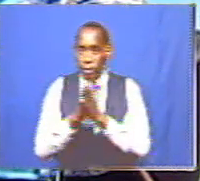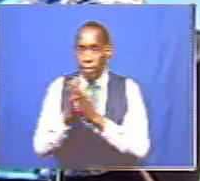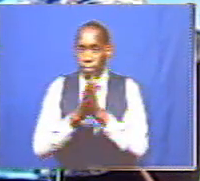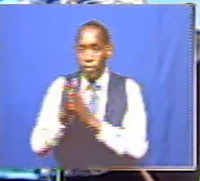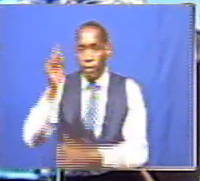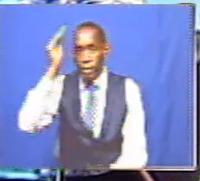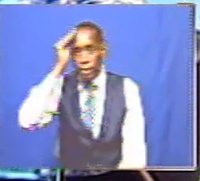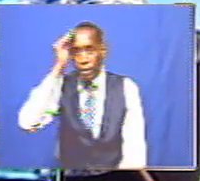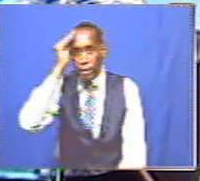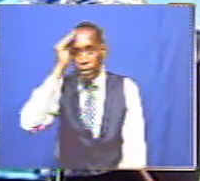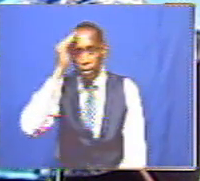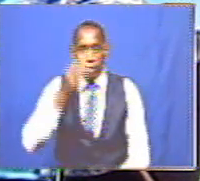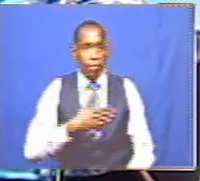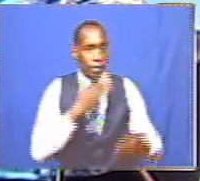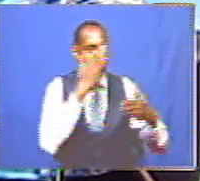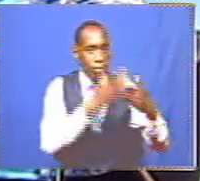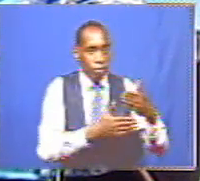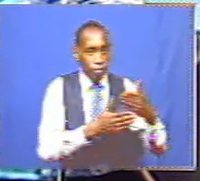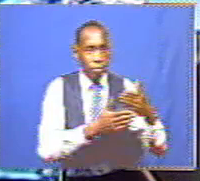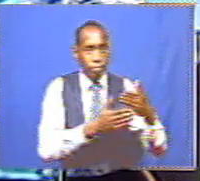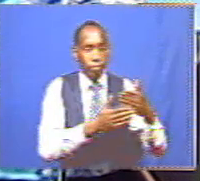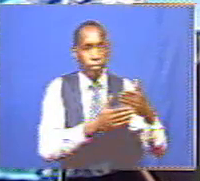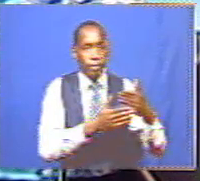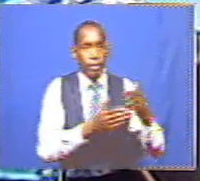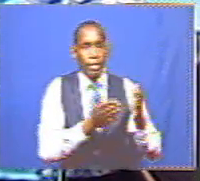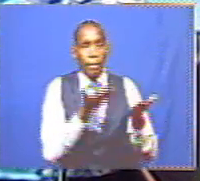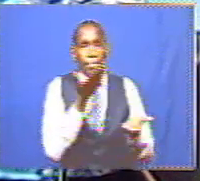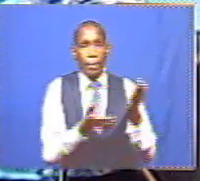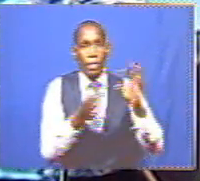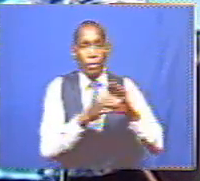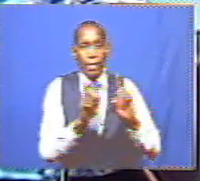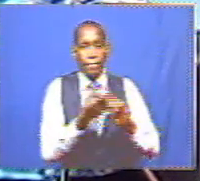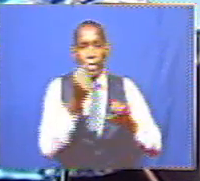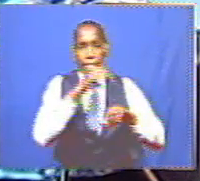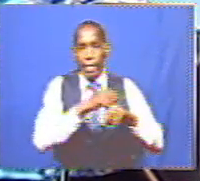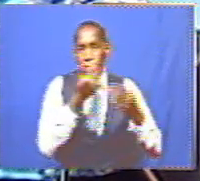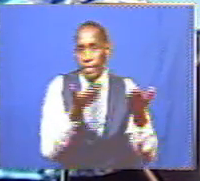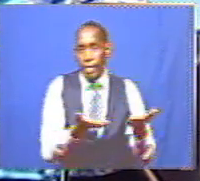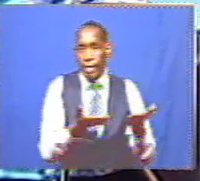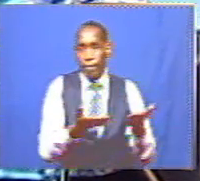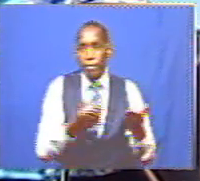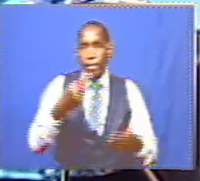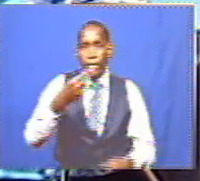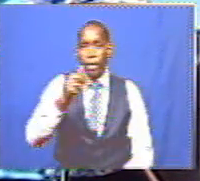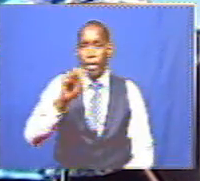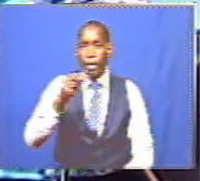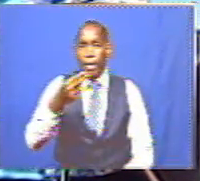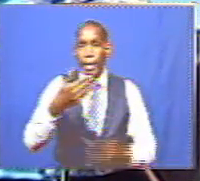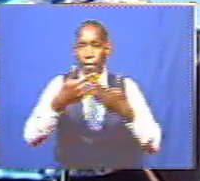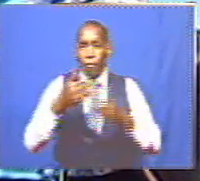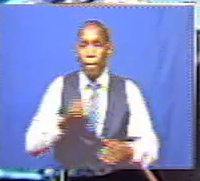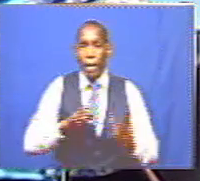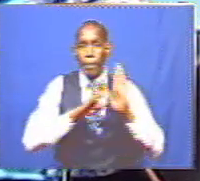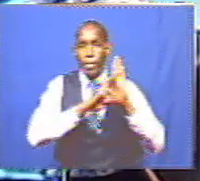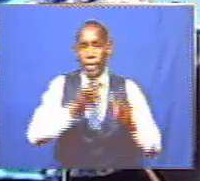education. Let me cut you short. And maybe for those joining us for the very first time, Anna Nyokabi is the former women rep